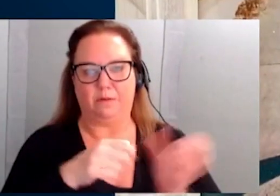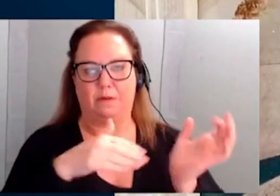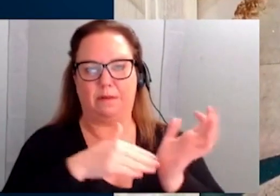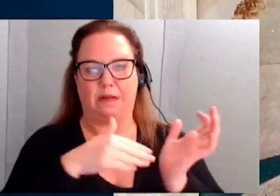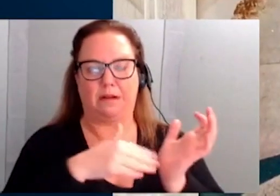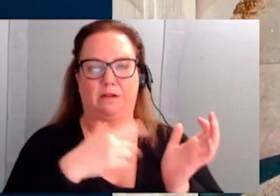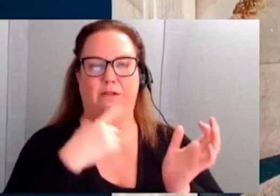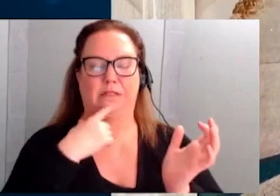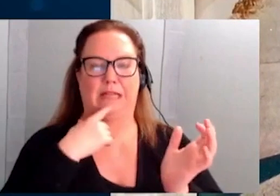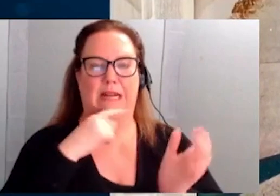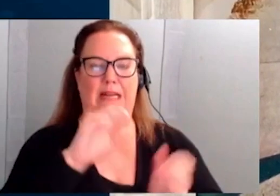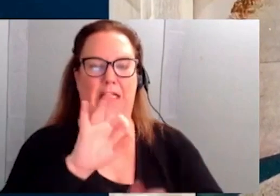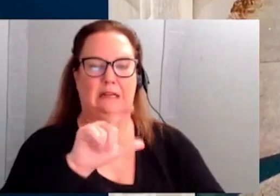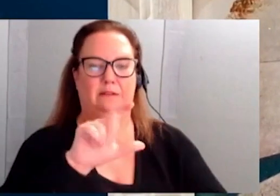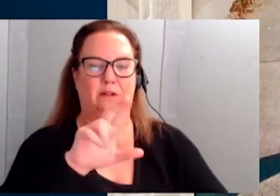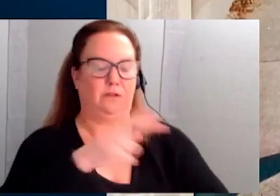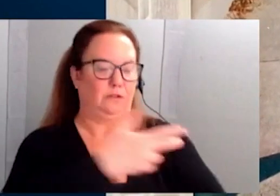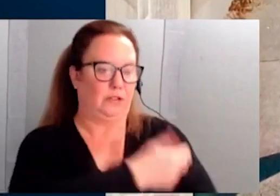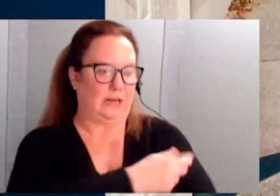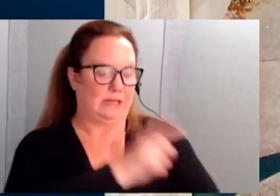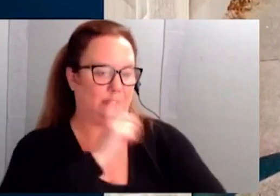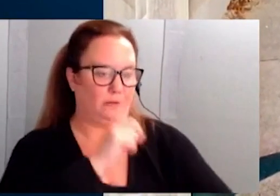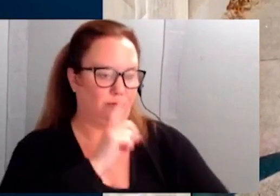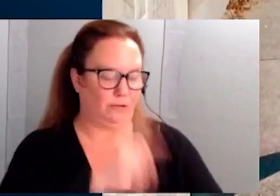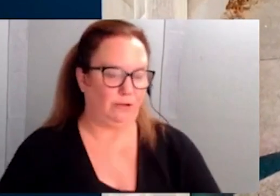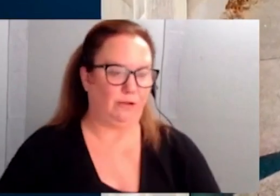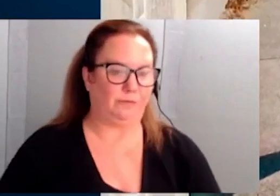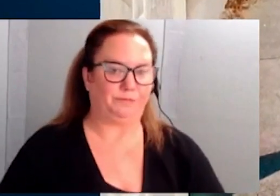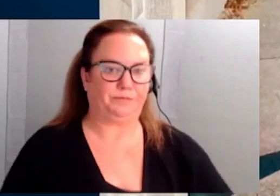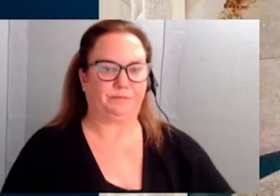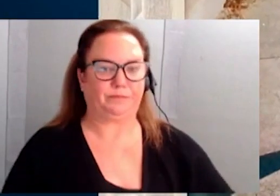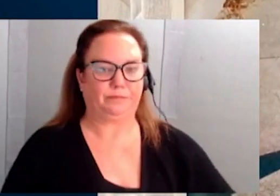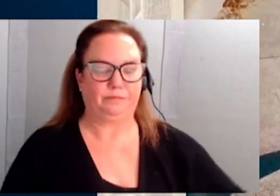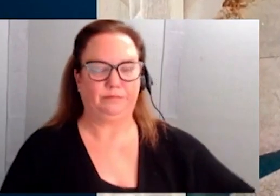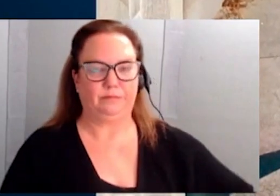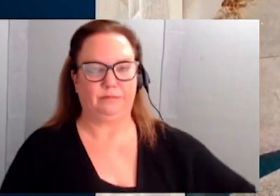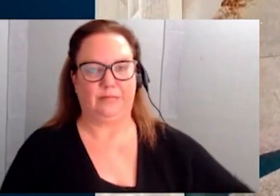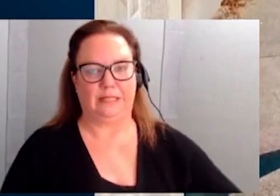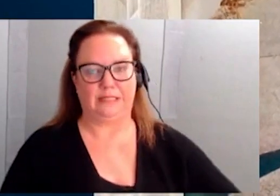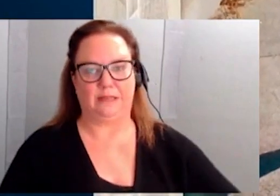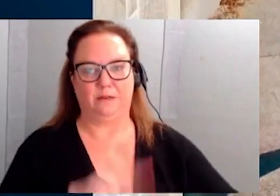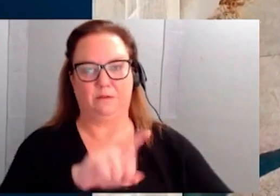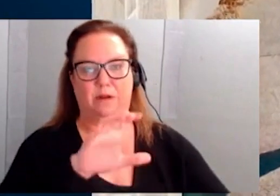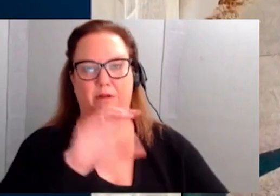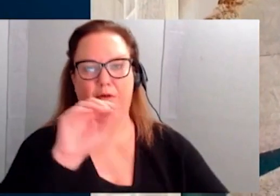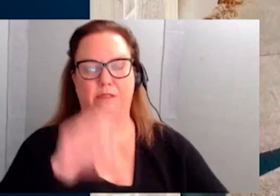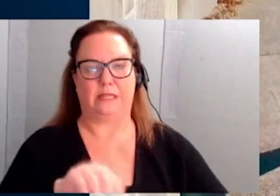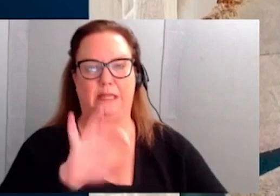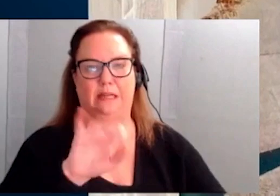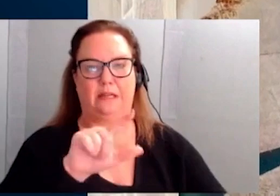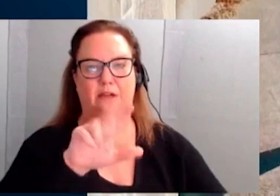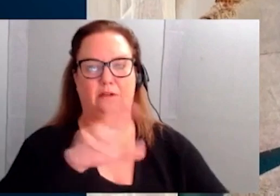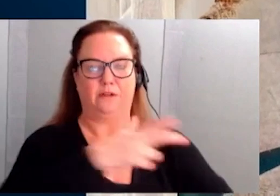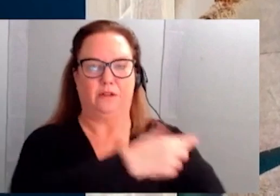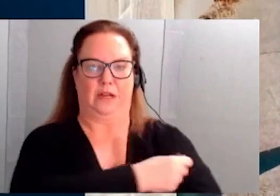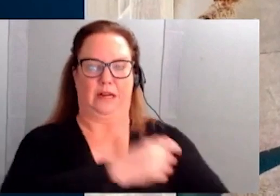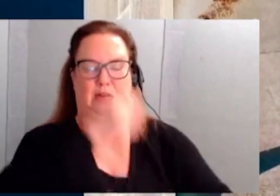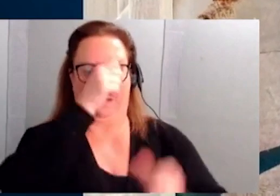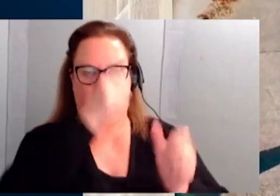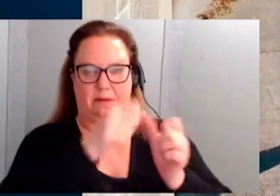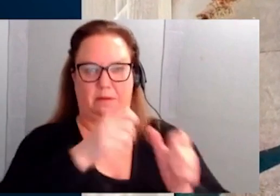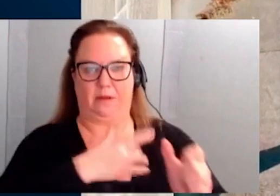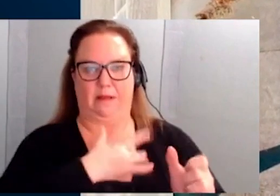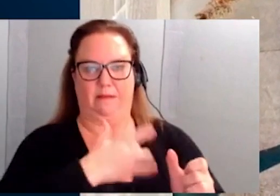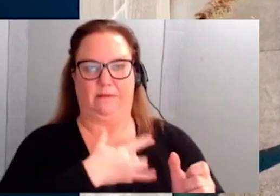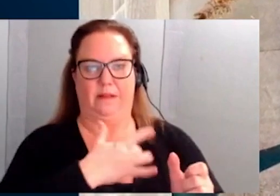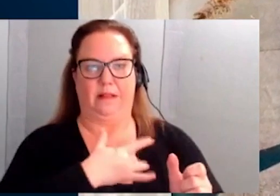flu shot, and I said, "Are you sure?" And I was really nervous, but he said, "You are absolutely 100% getting your flu shot." And I remember that feeling of going, it didn't have to come